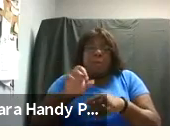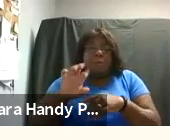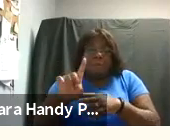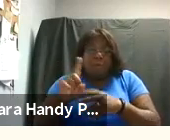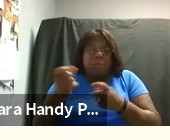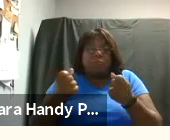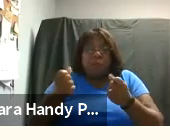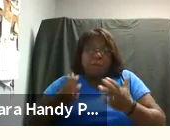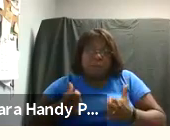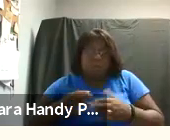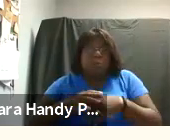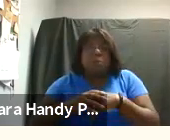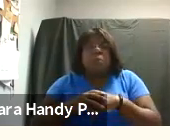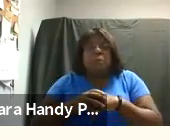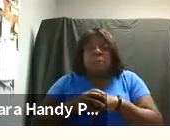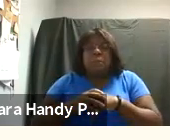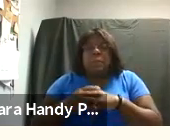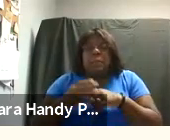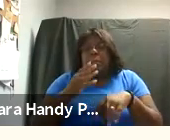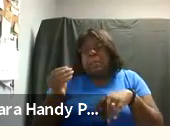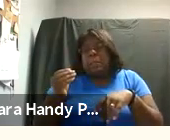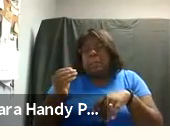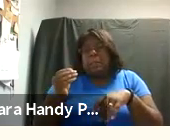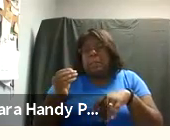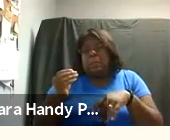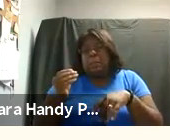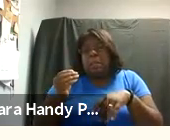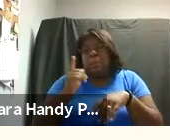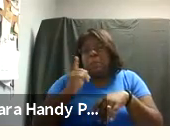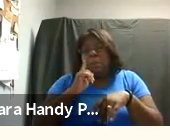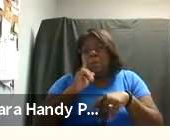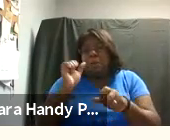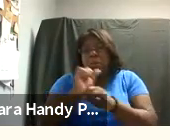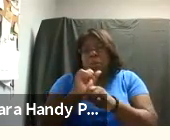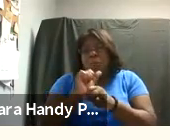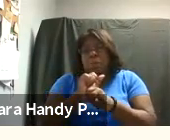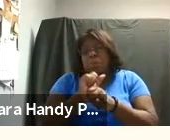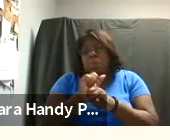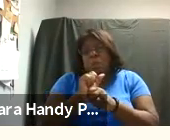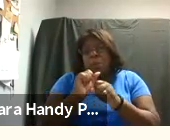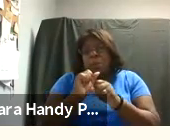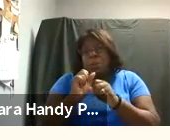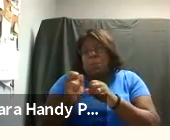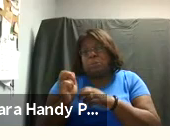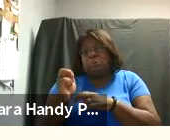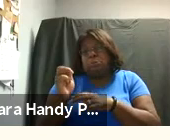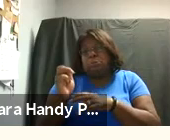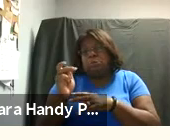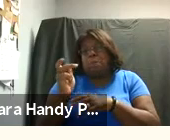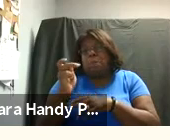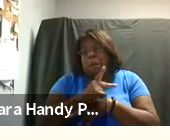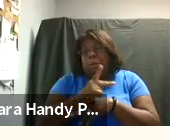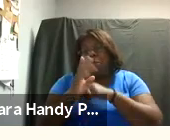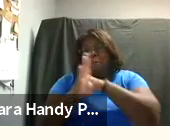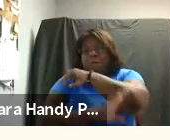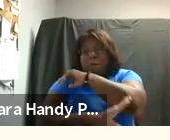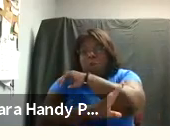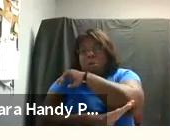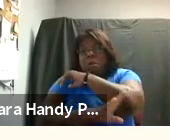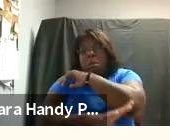drivers, and we see bringing our workforce back in the fall